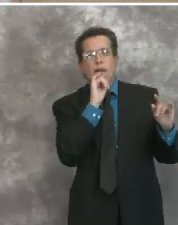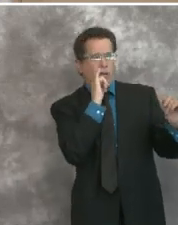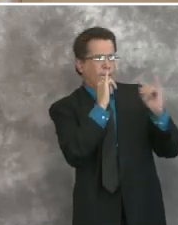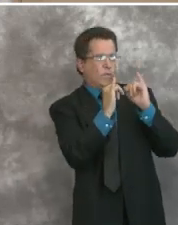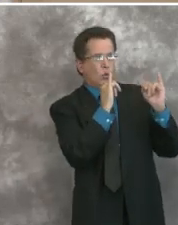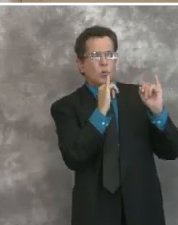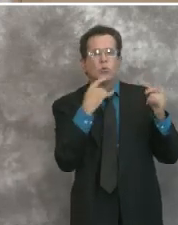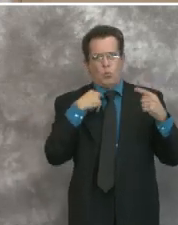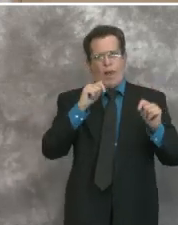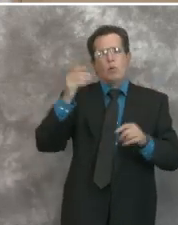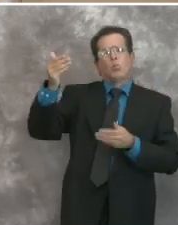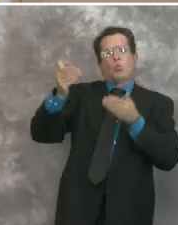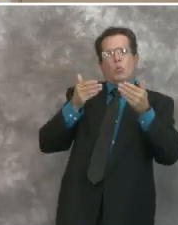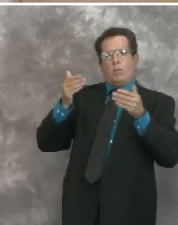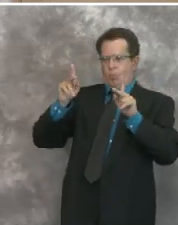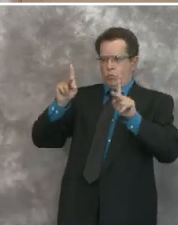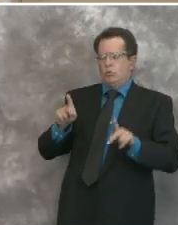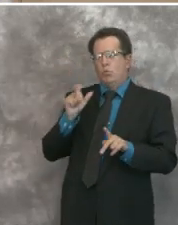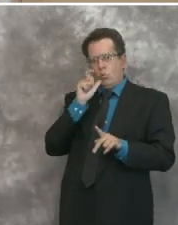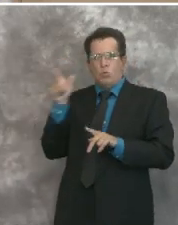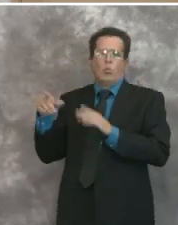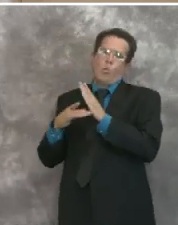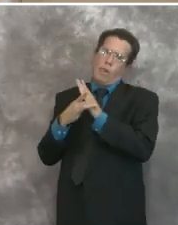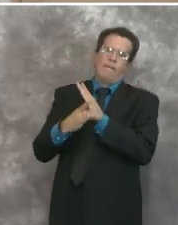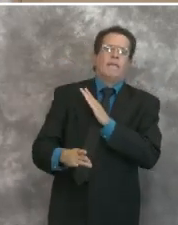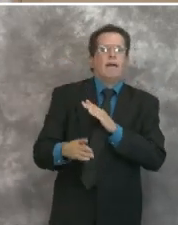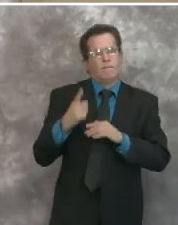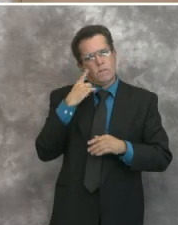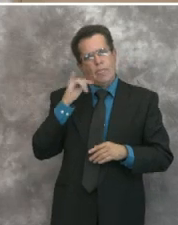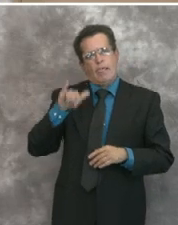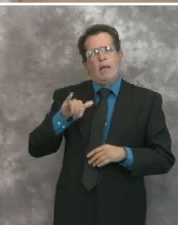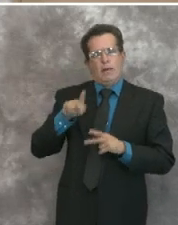individuals that would fall in that classification.